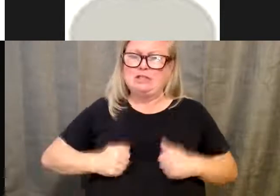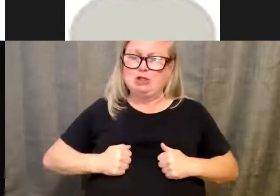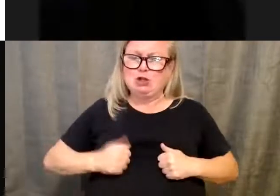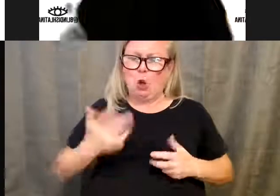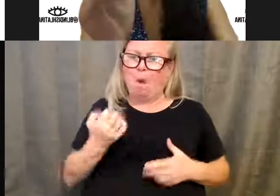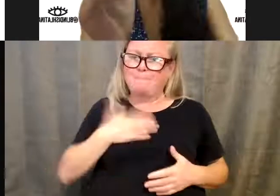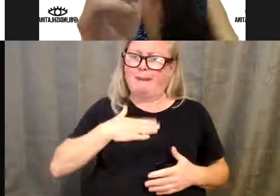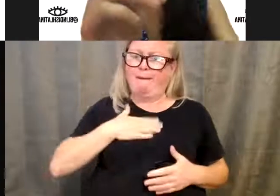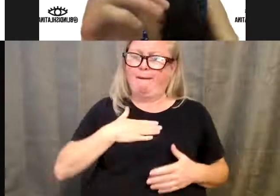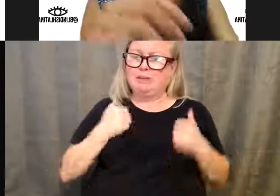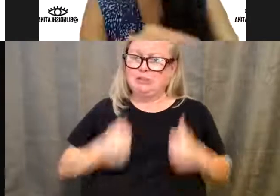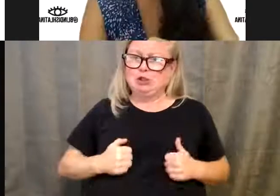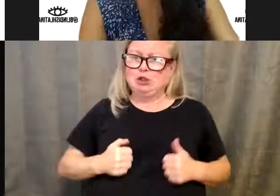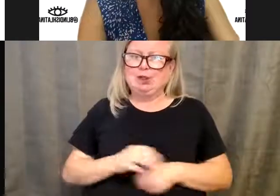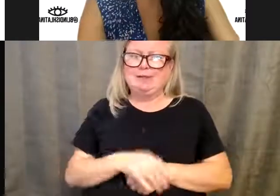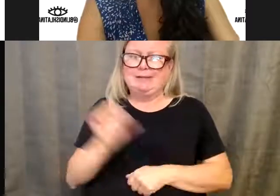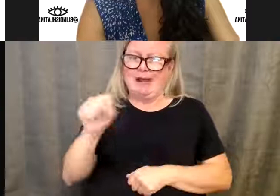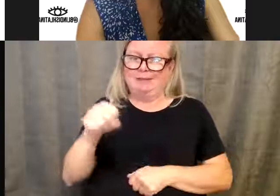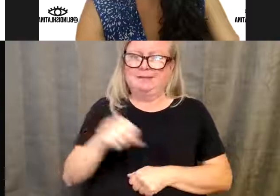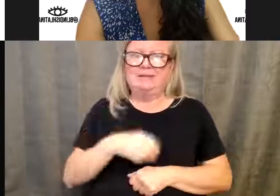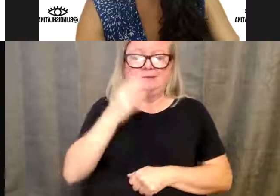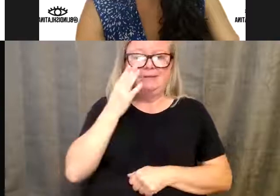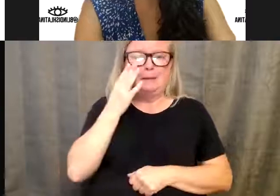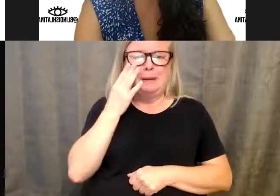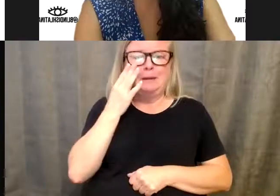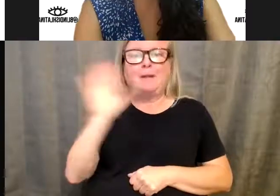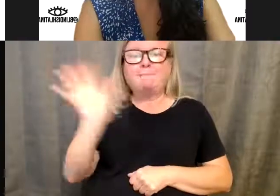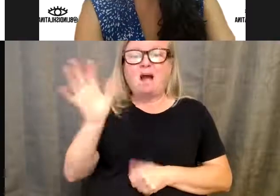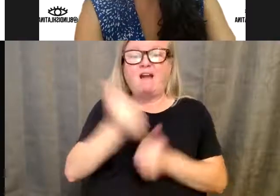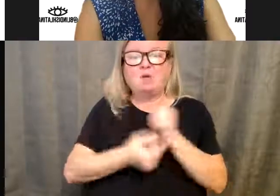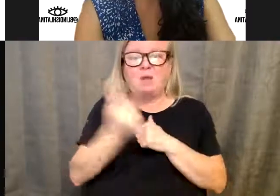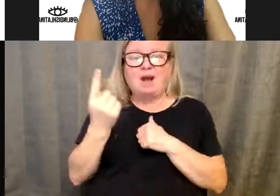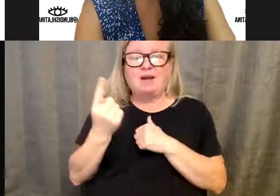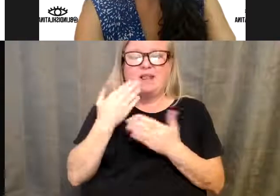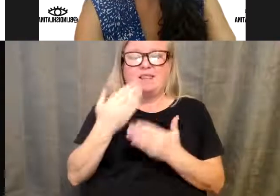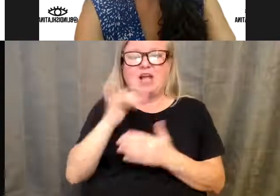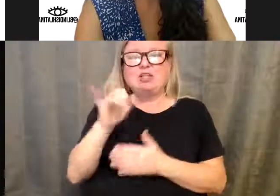gonna get mine. I'm gonna work on For that. sure. Bye, everybody. Bye, Jeanette. We'll talk later.